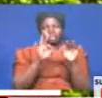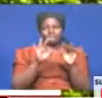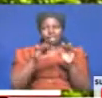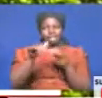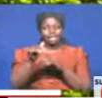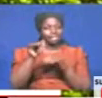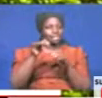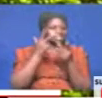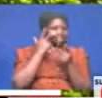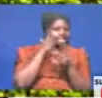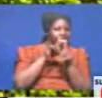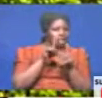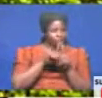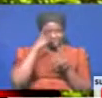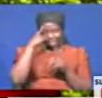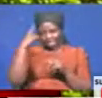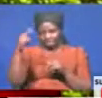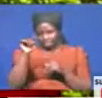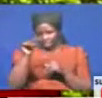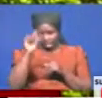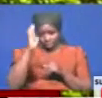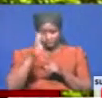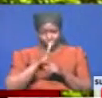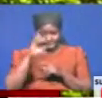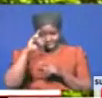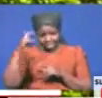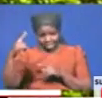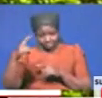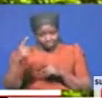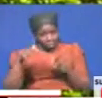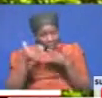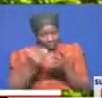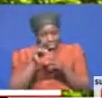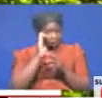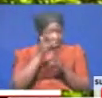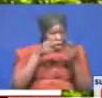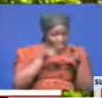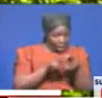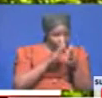like a dream. So will it be just that, a fantasy, or will it be turned into